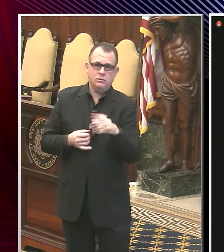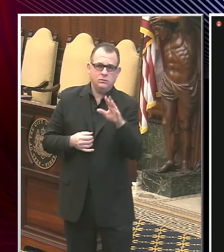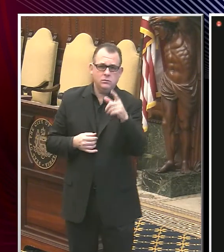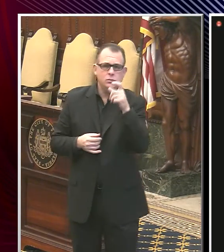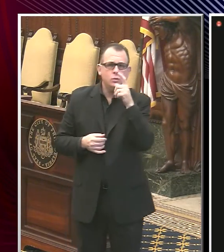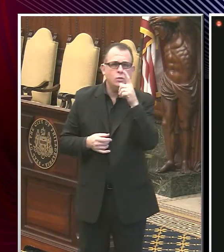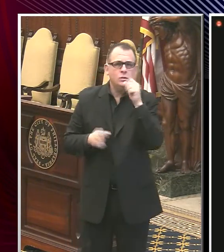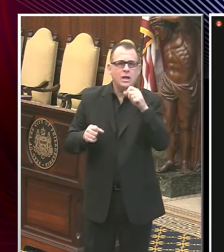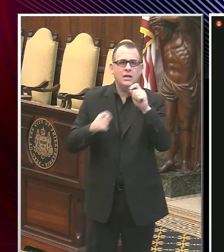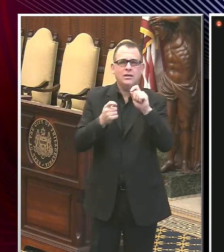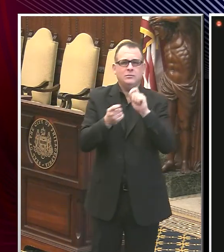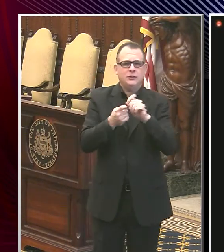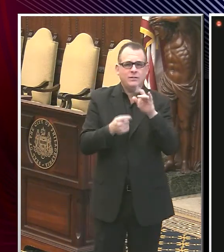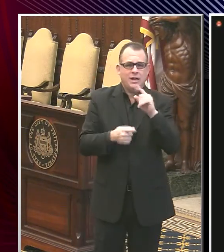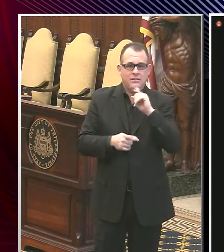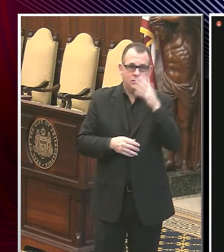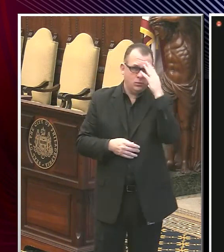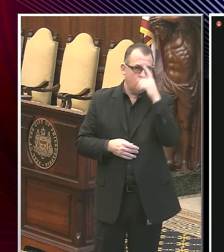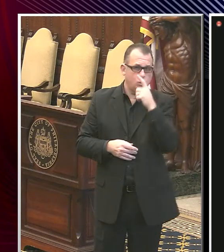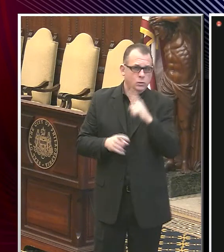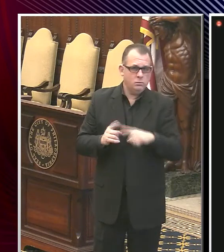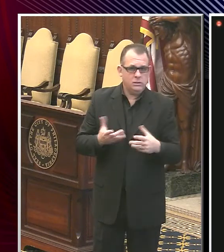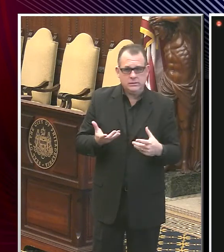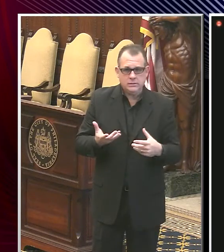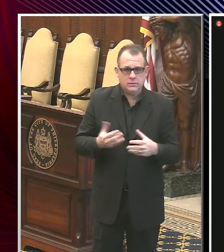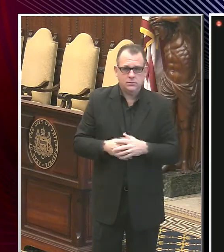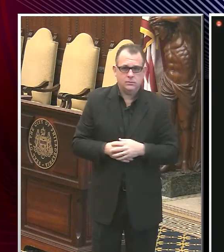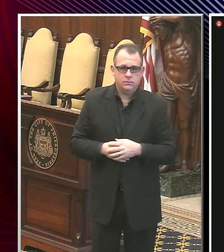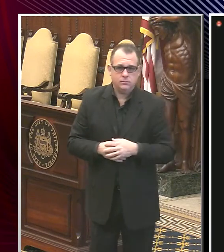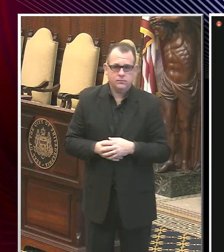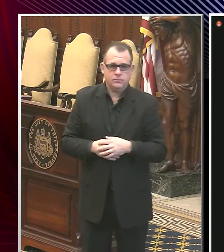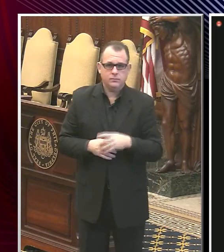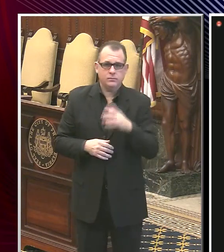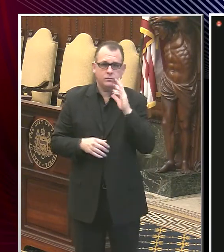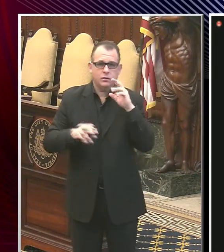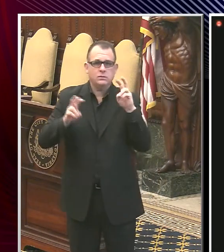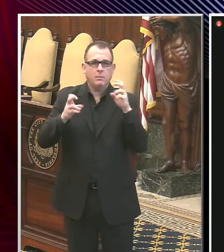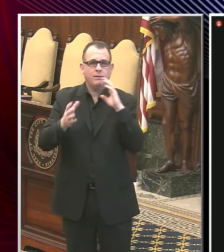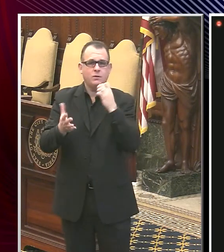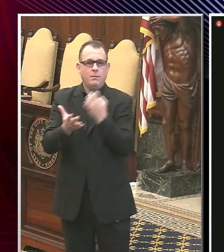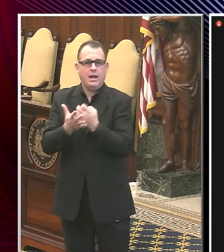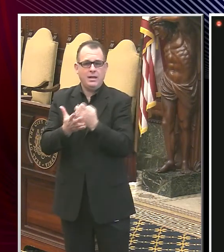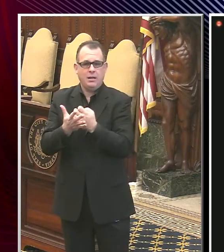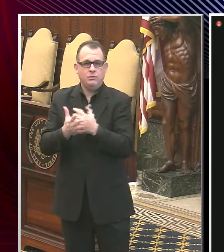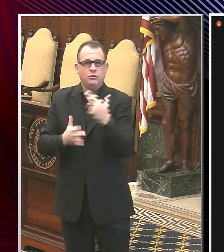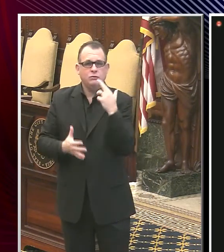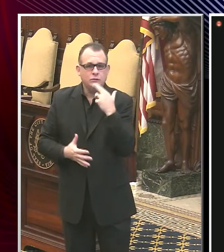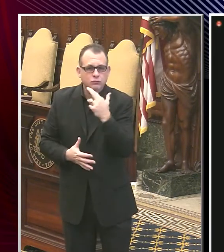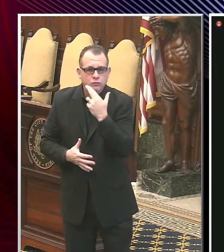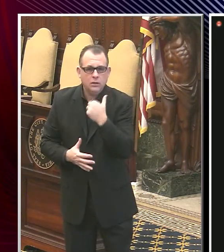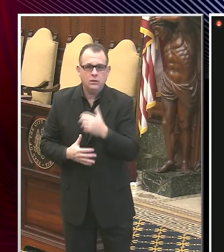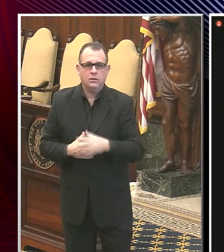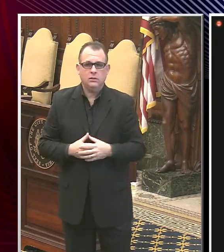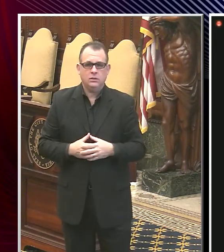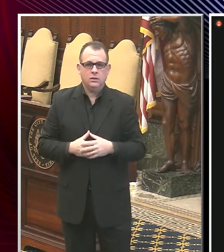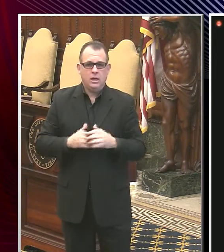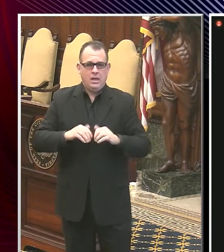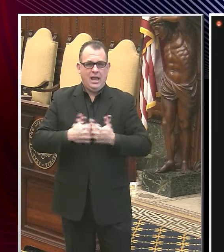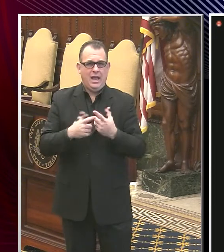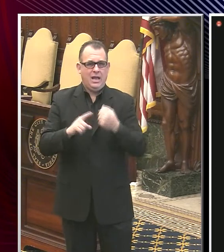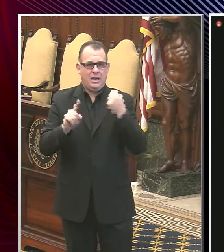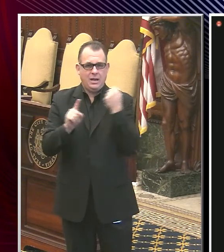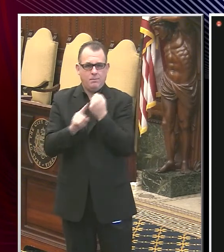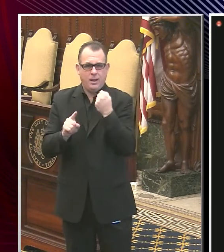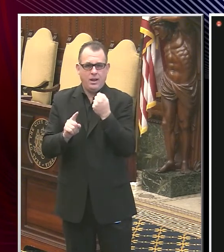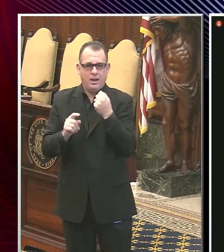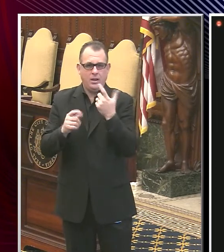who can specifically answer this question for me, but the topic of the economy and restaurants and how they've been impacted by